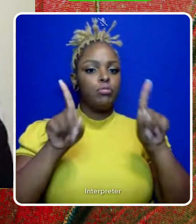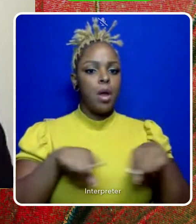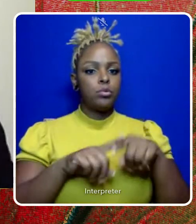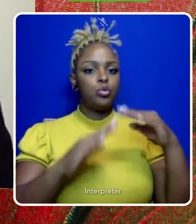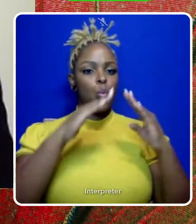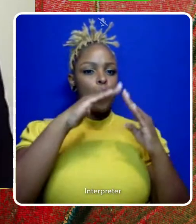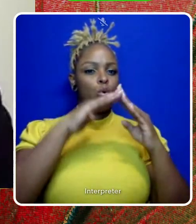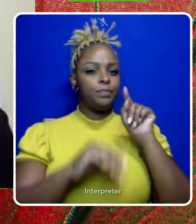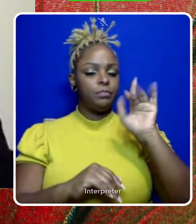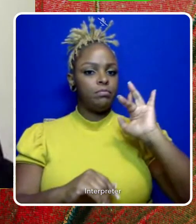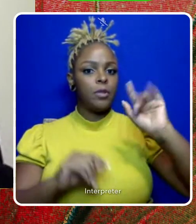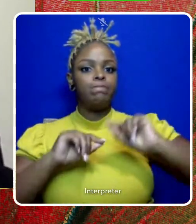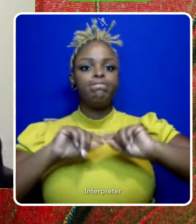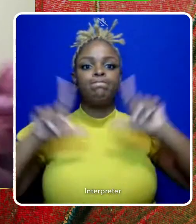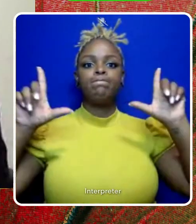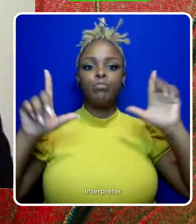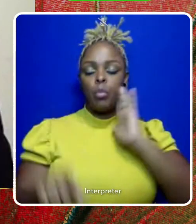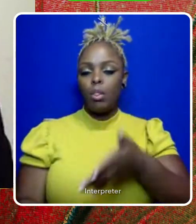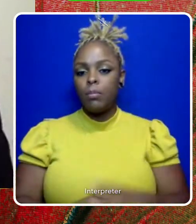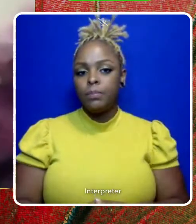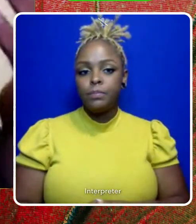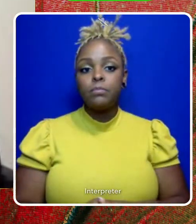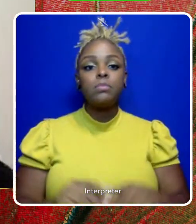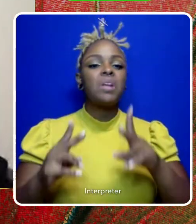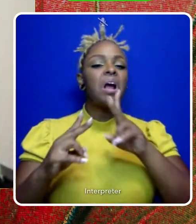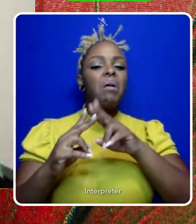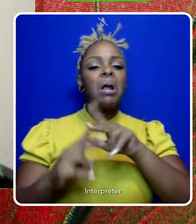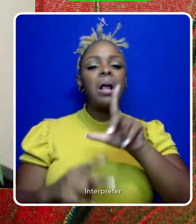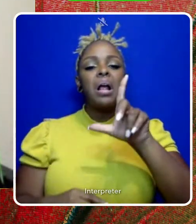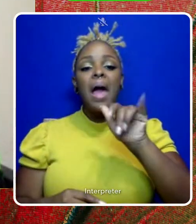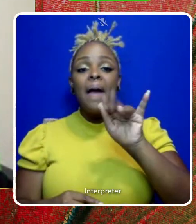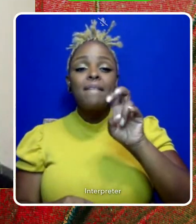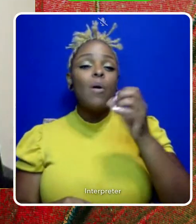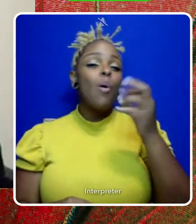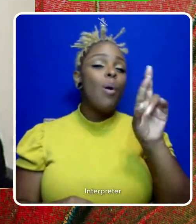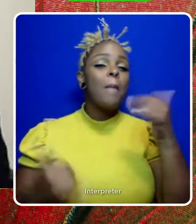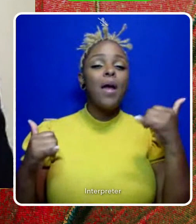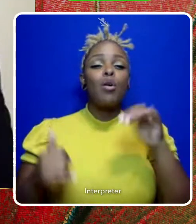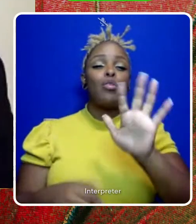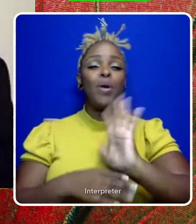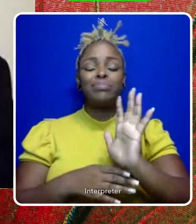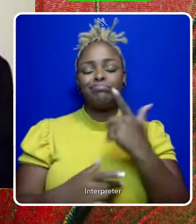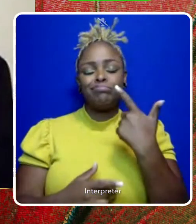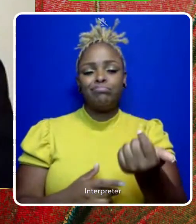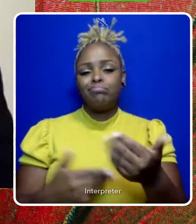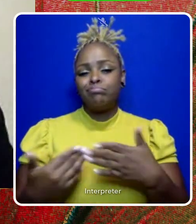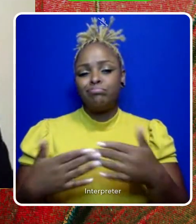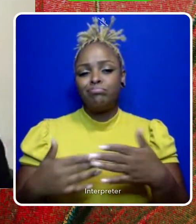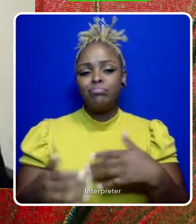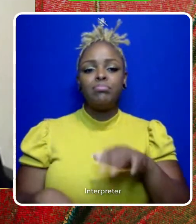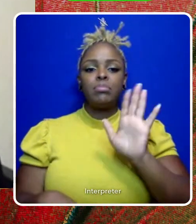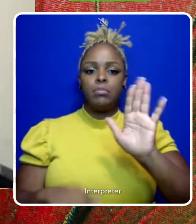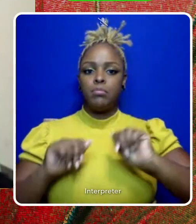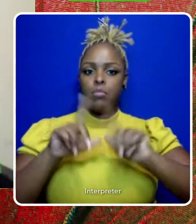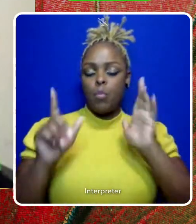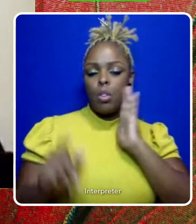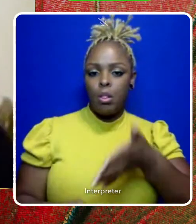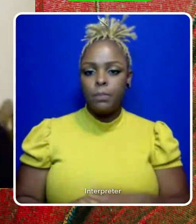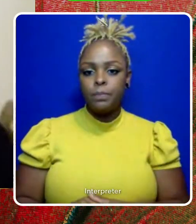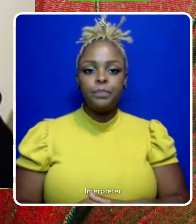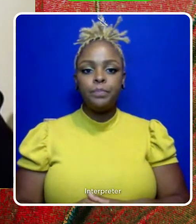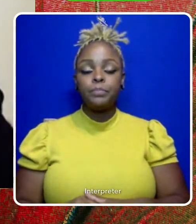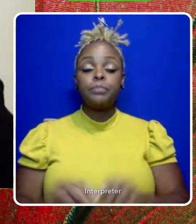or you want to play the video, just remember to they say they're going live, right? So they're outside, you know.